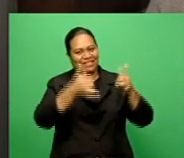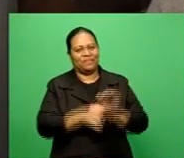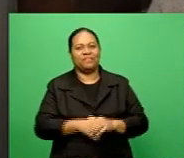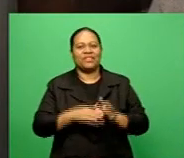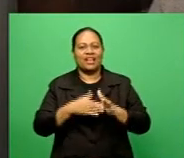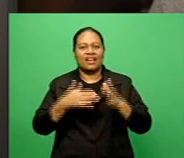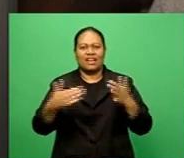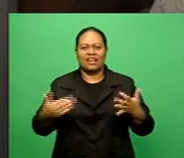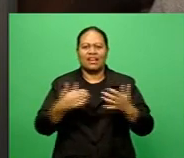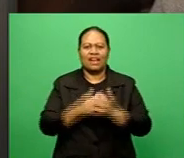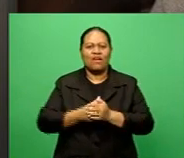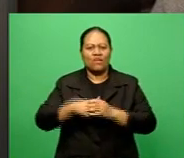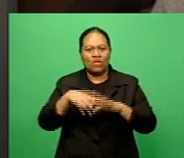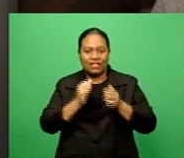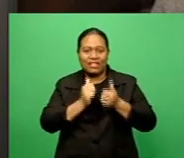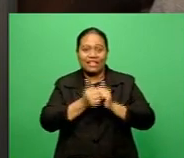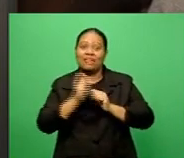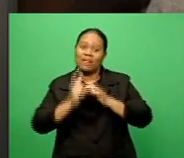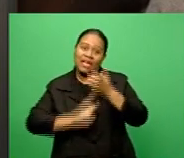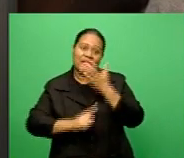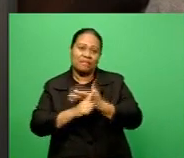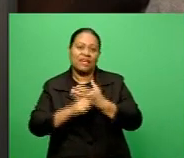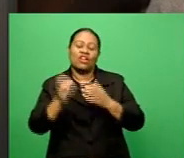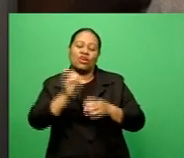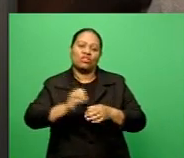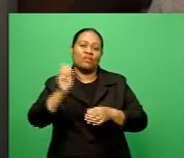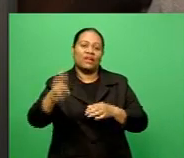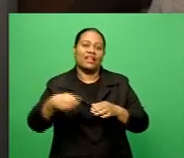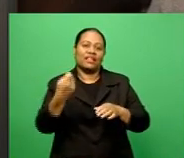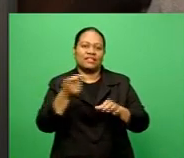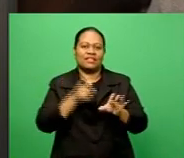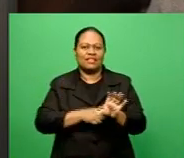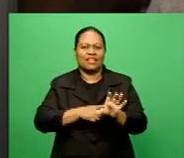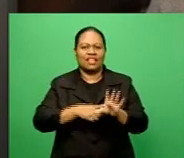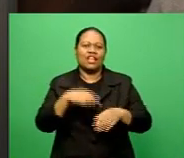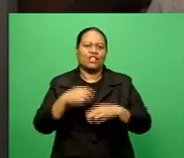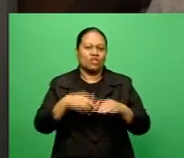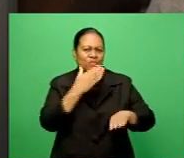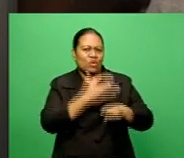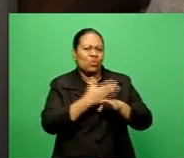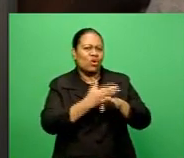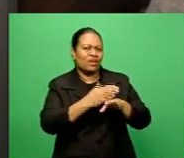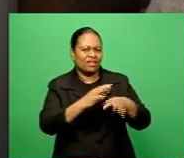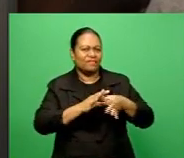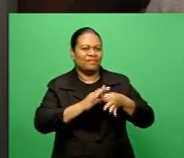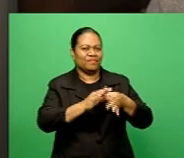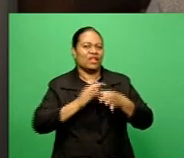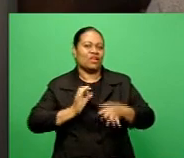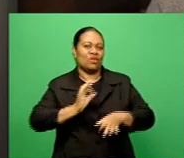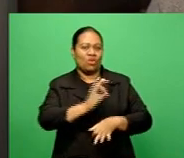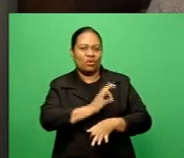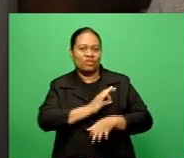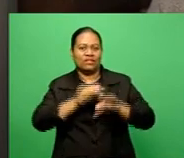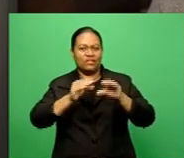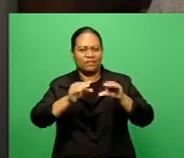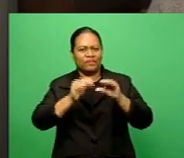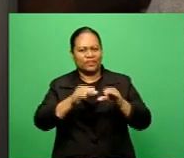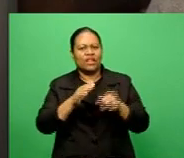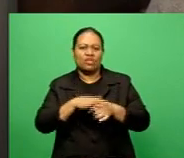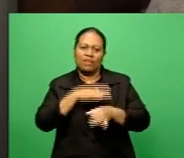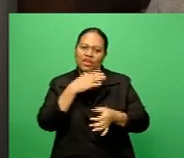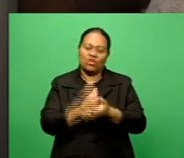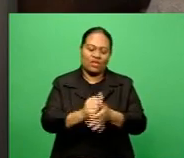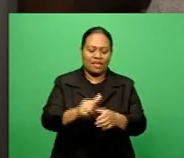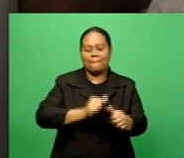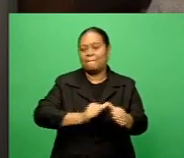the much-anticipated tournament next October, the FNRL will be working closely with coaching officials to ensure they select the best